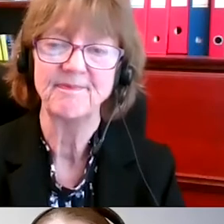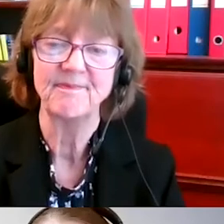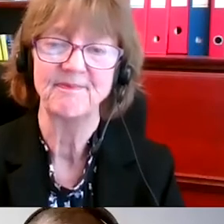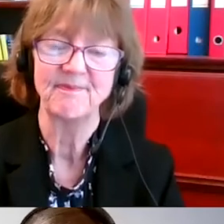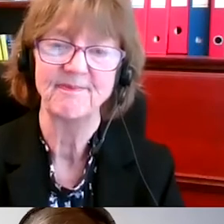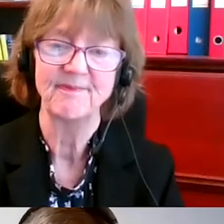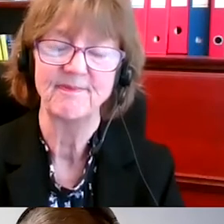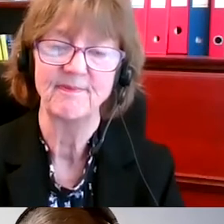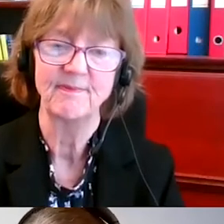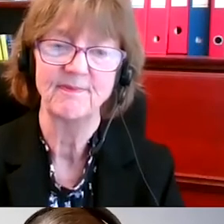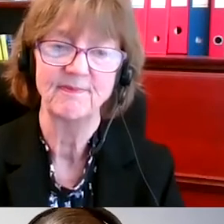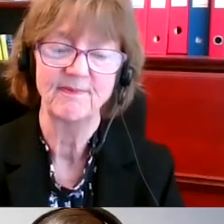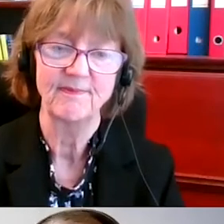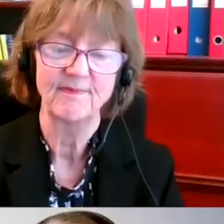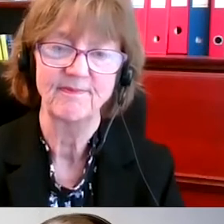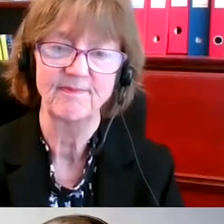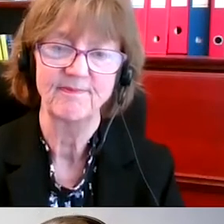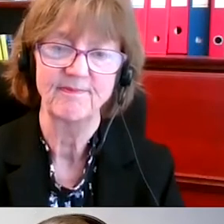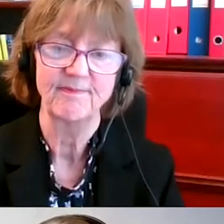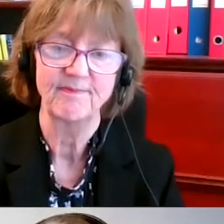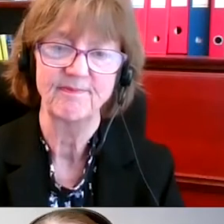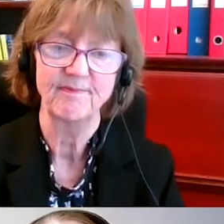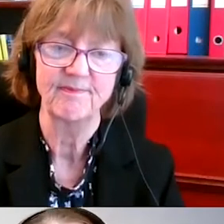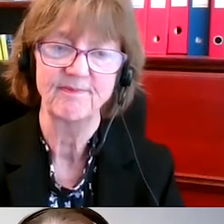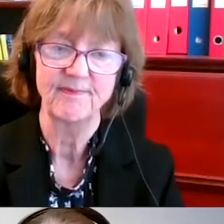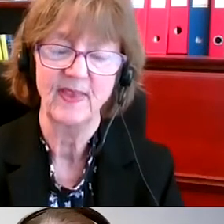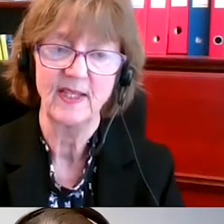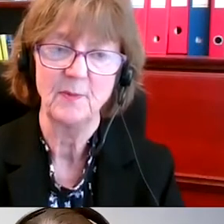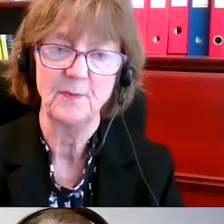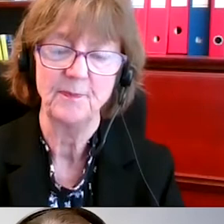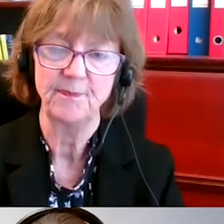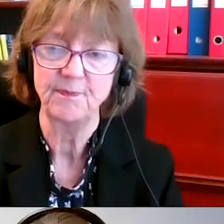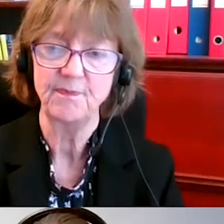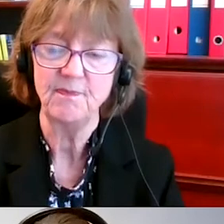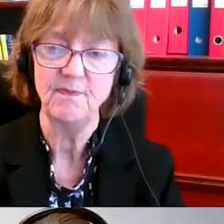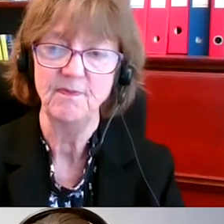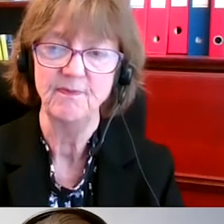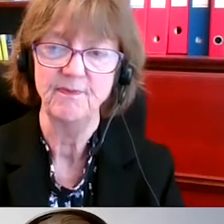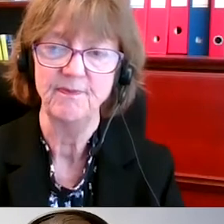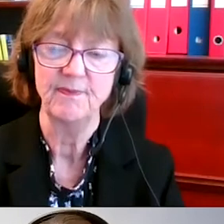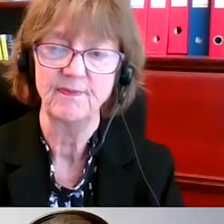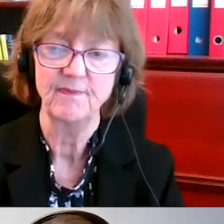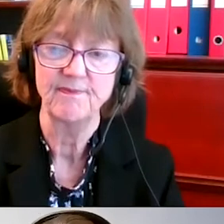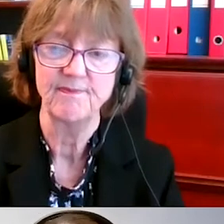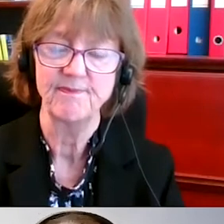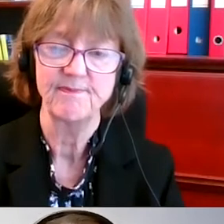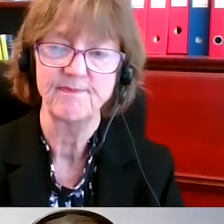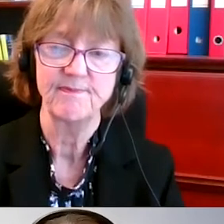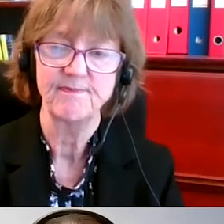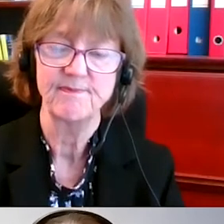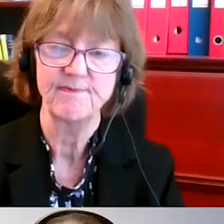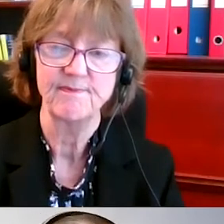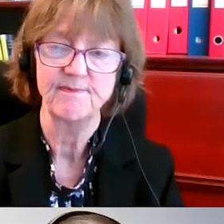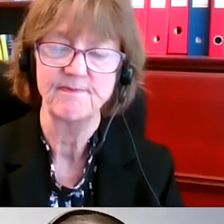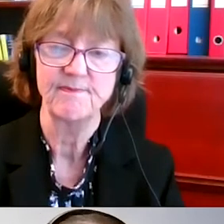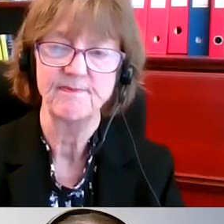Thank you. We have one more question. How do the conventions ensure the issue of representation? It's problematic